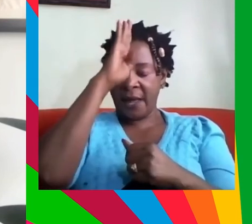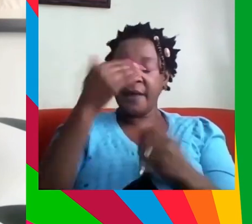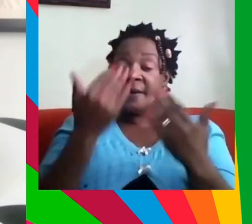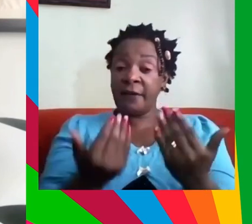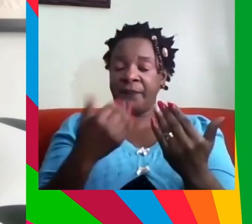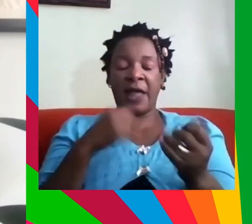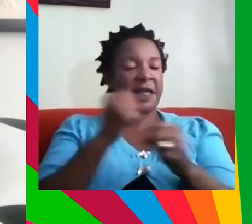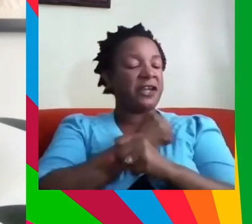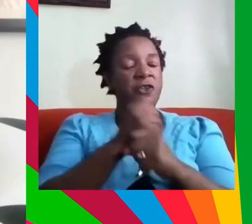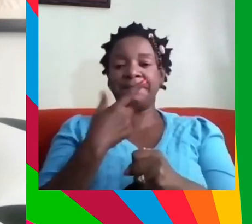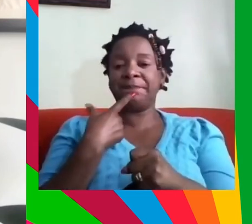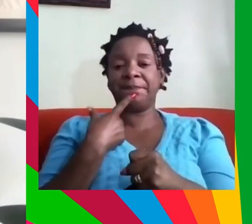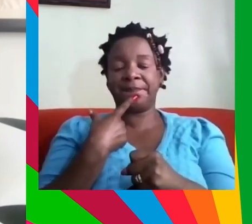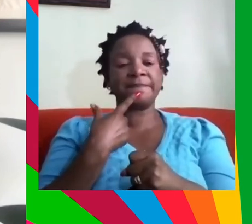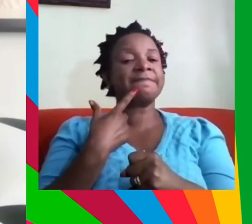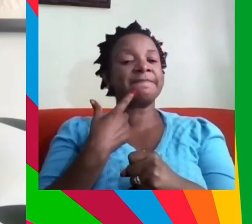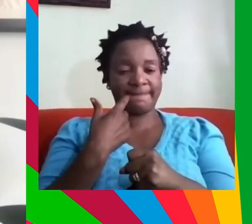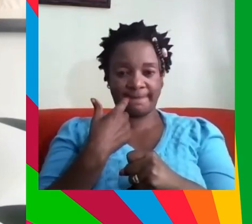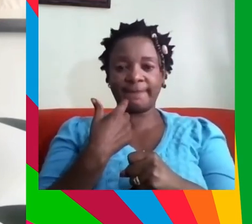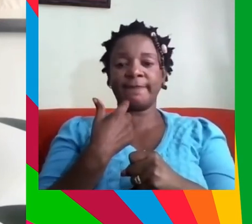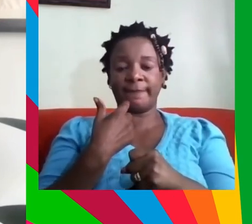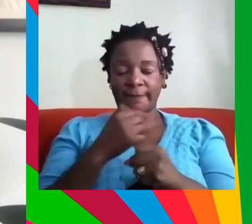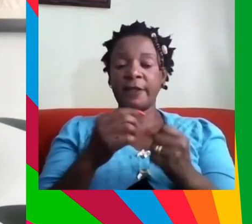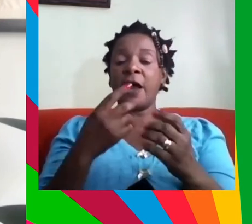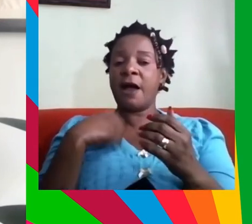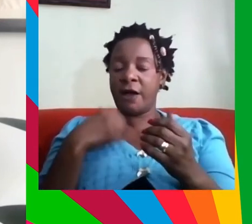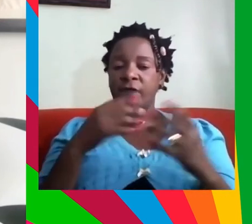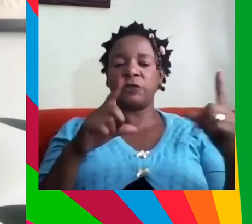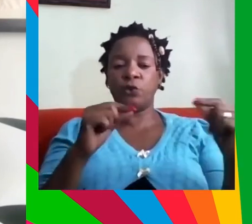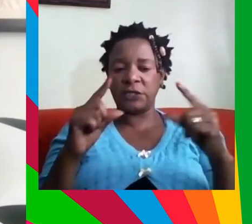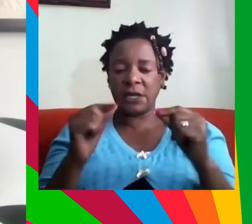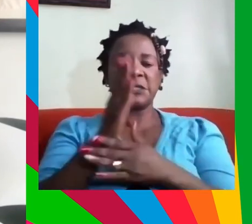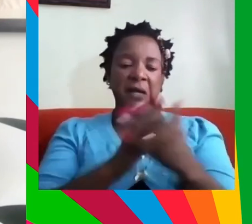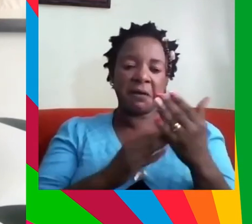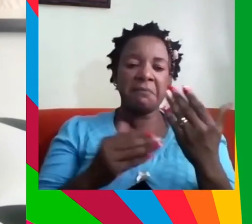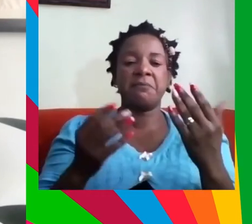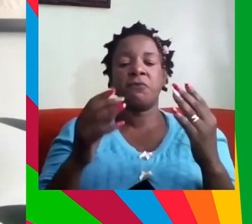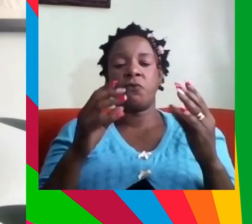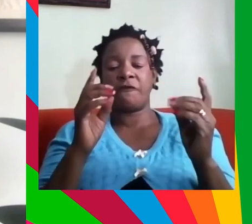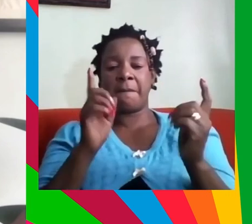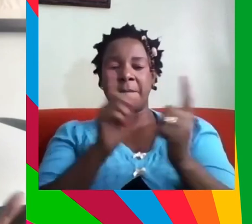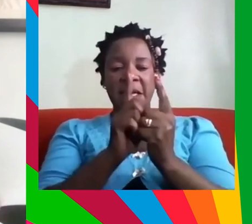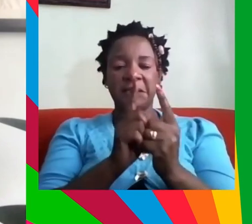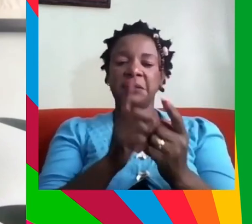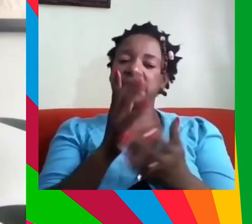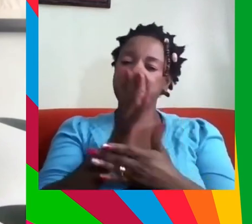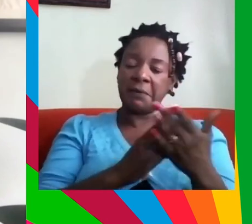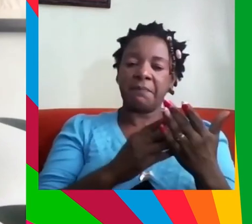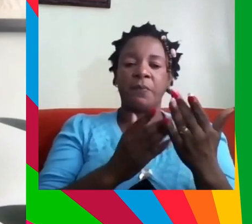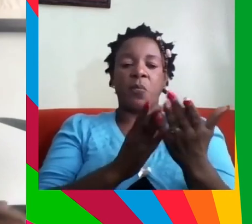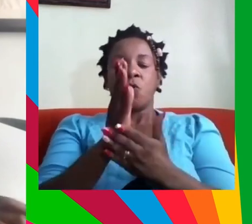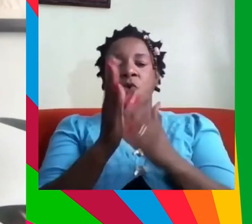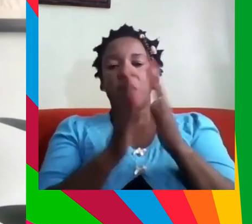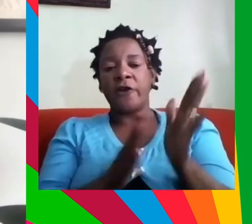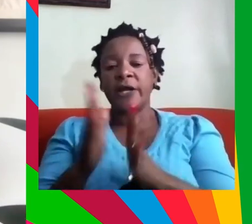say that there is a stereotype. There are couples who have met through Twitter, and there are couples that have met in person, and there are couples who have met through arranged marriages,